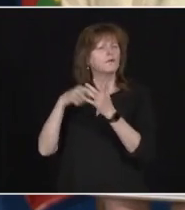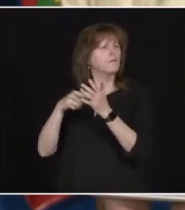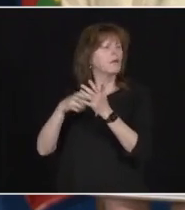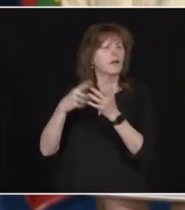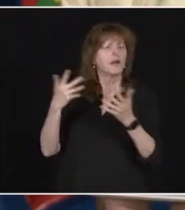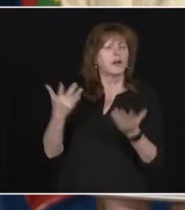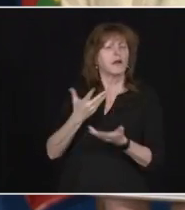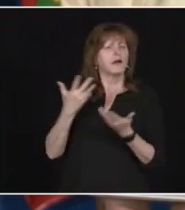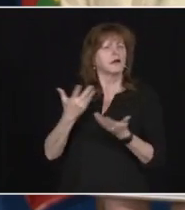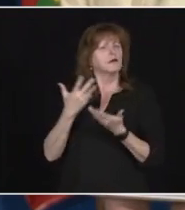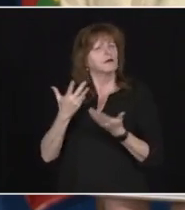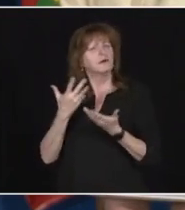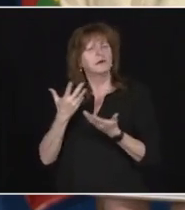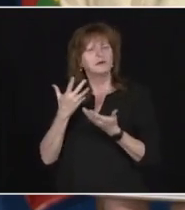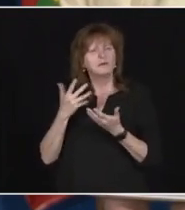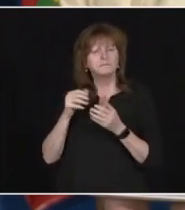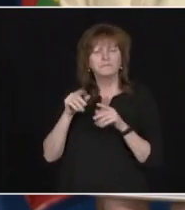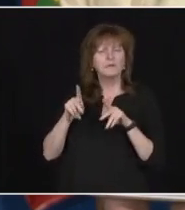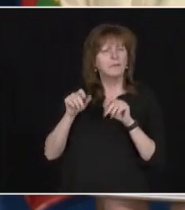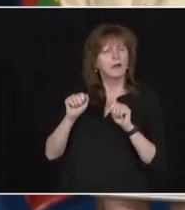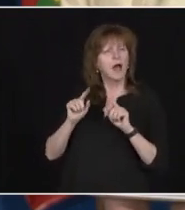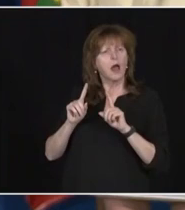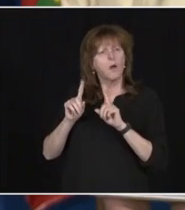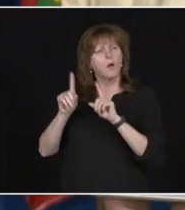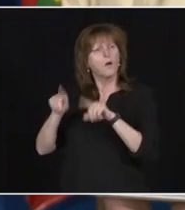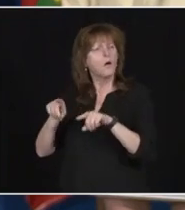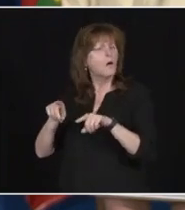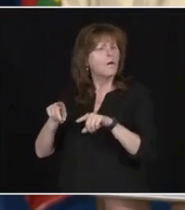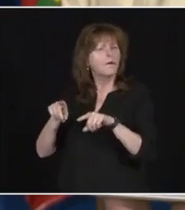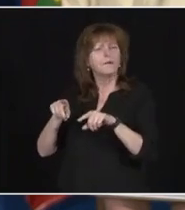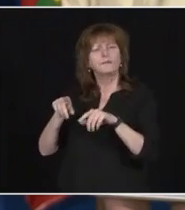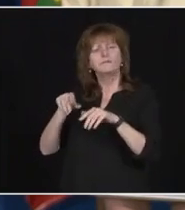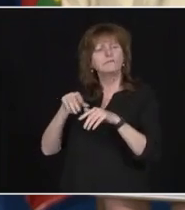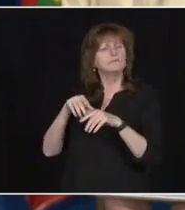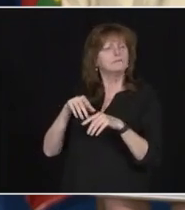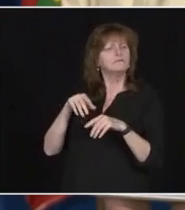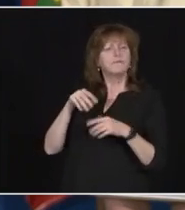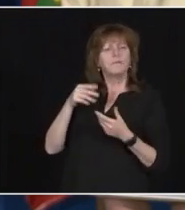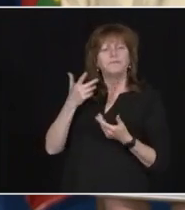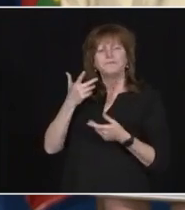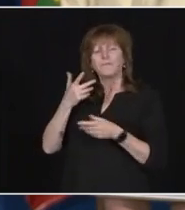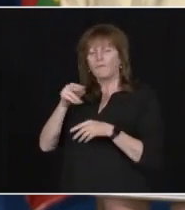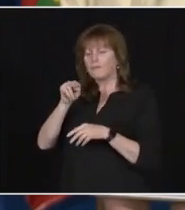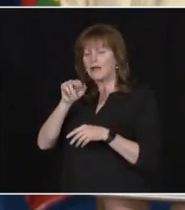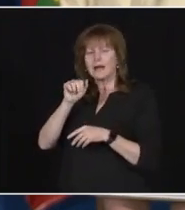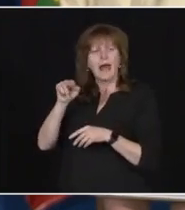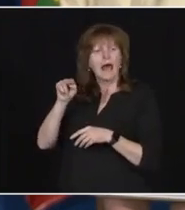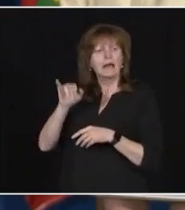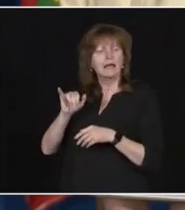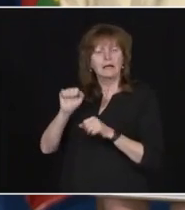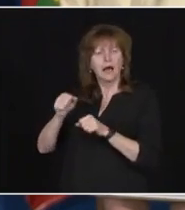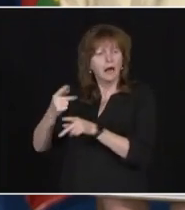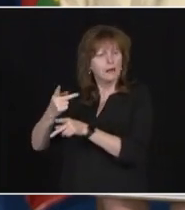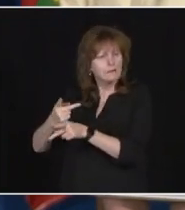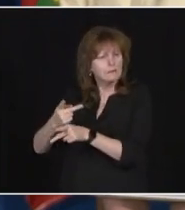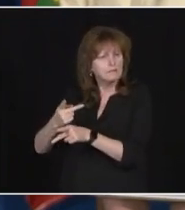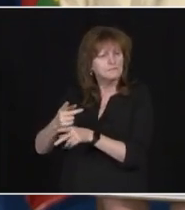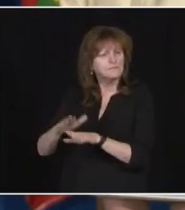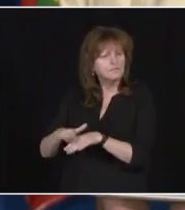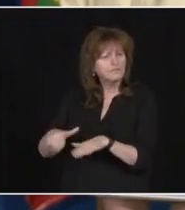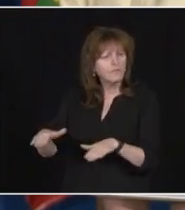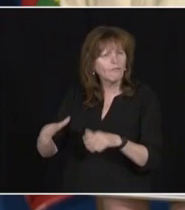domestic services like nanny services, babysitting, how are folks supposed to maintain social distancing, for example, a